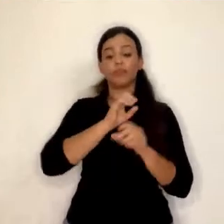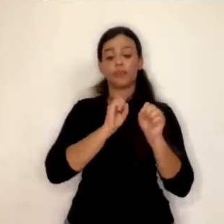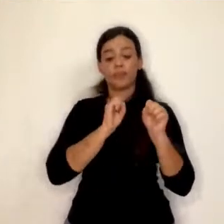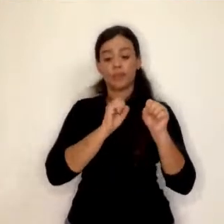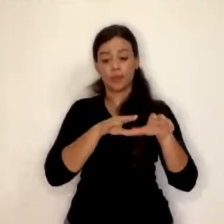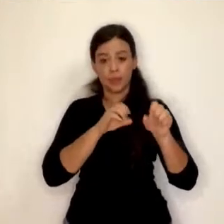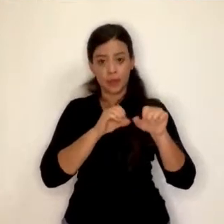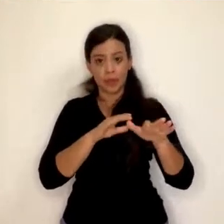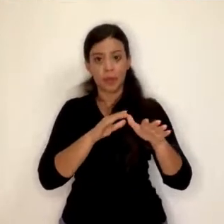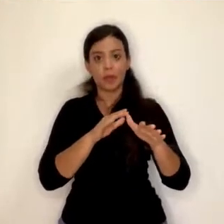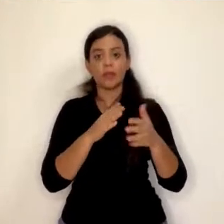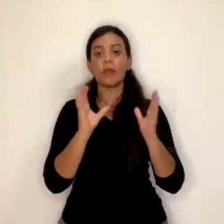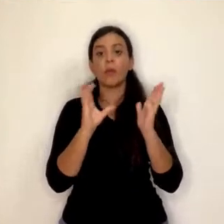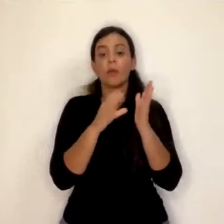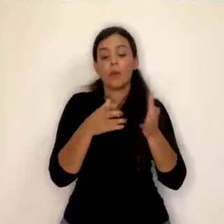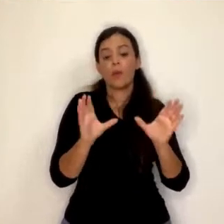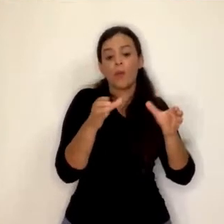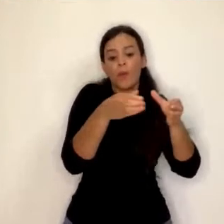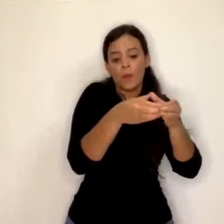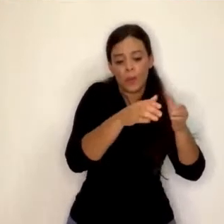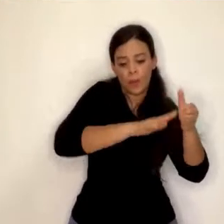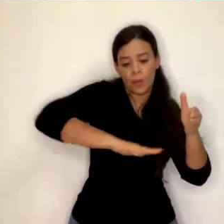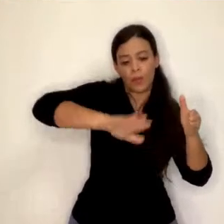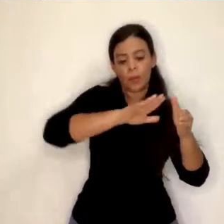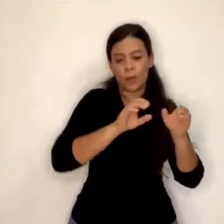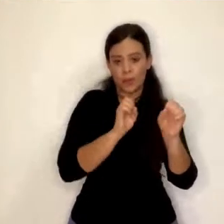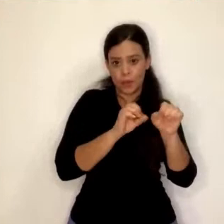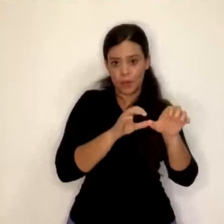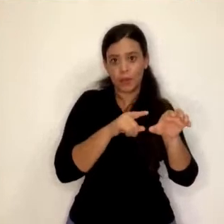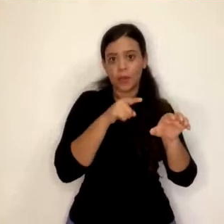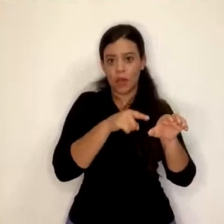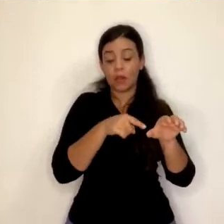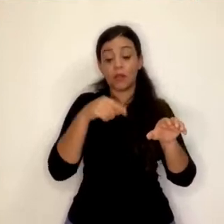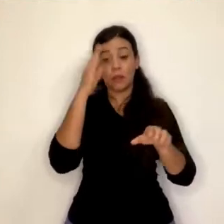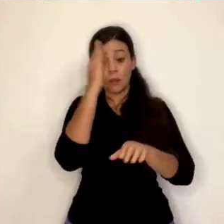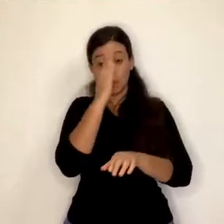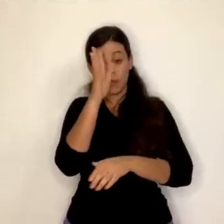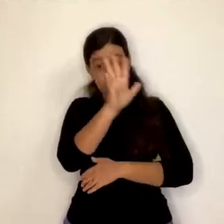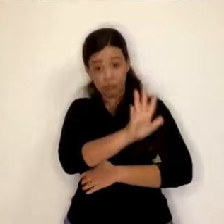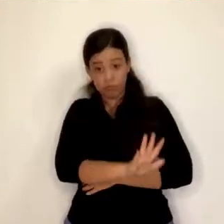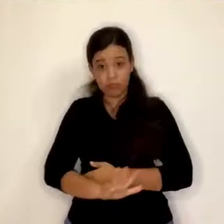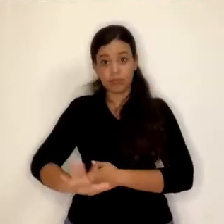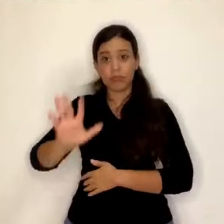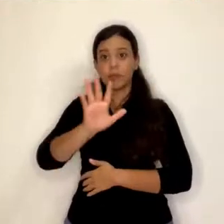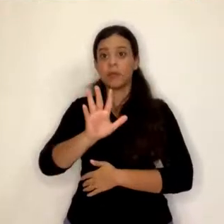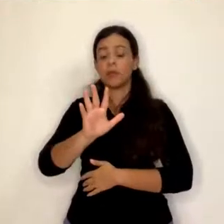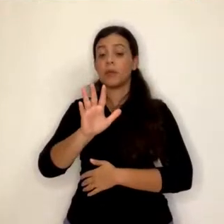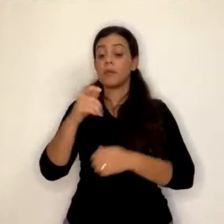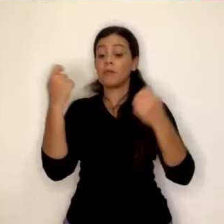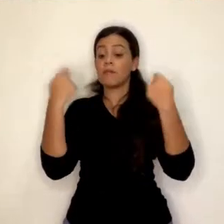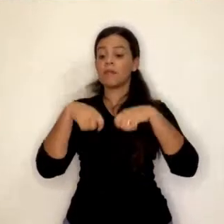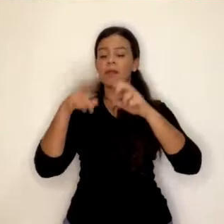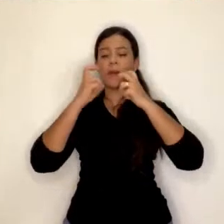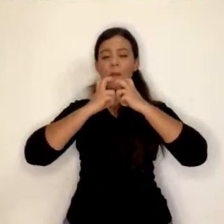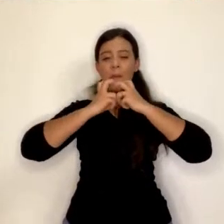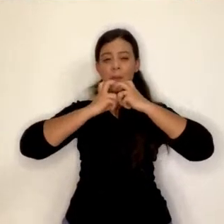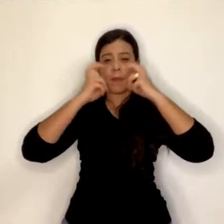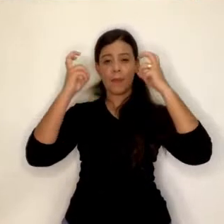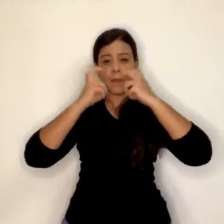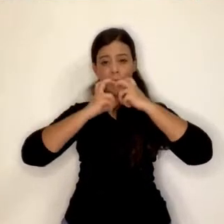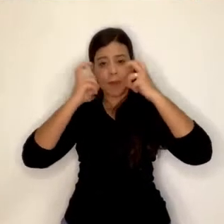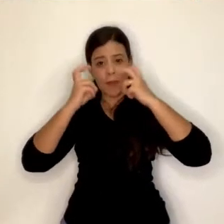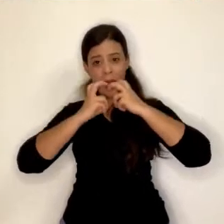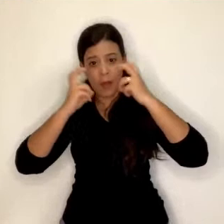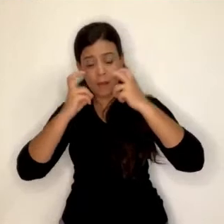very serious issues, and the educational community Yes, but Brazil has not